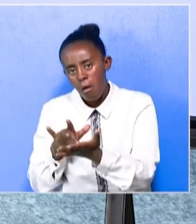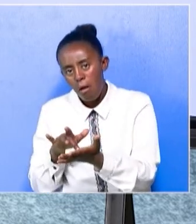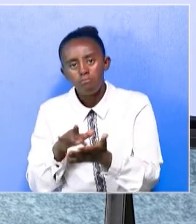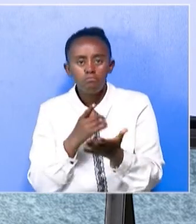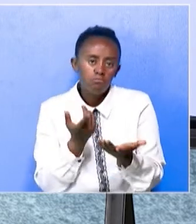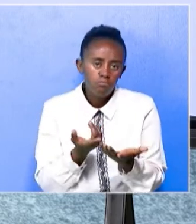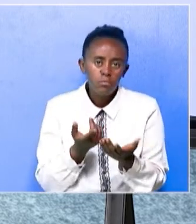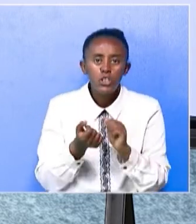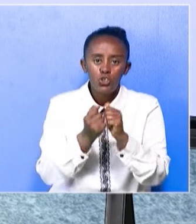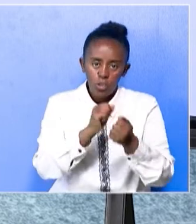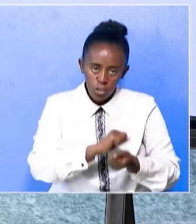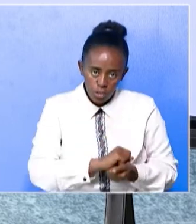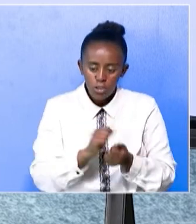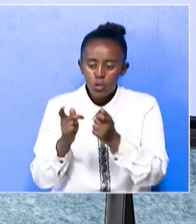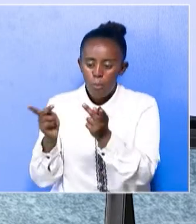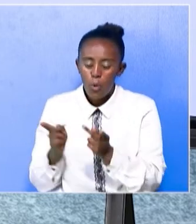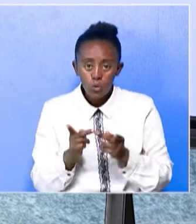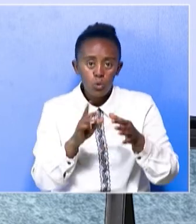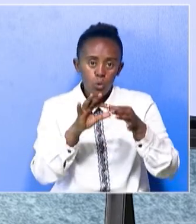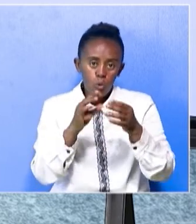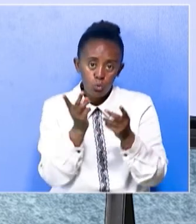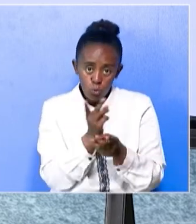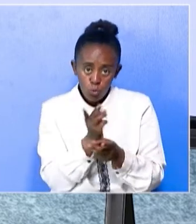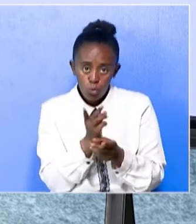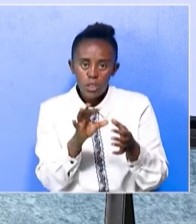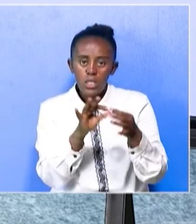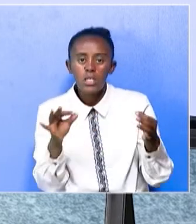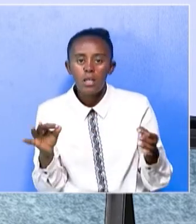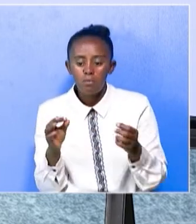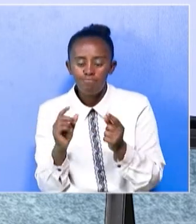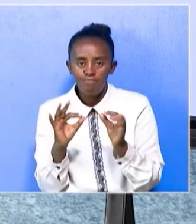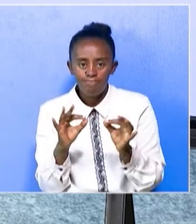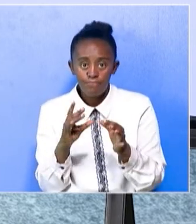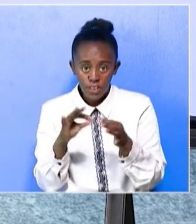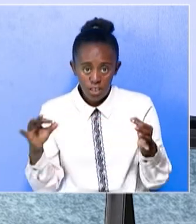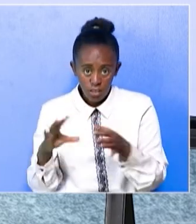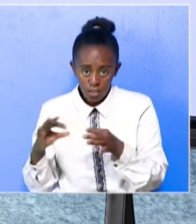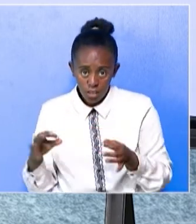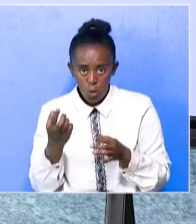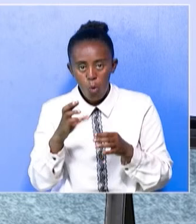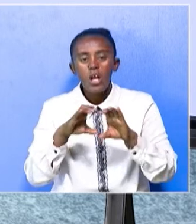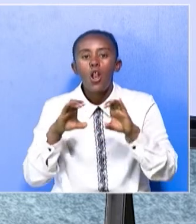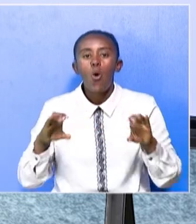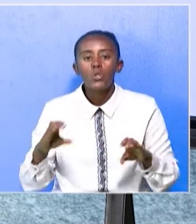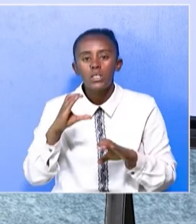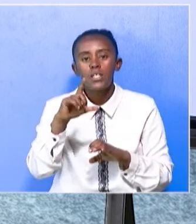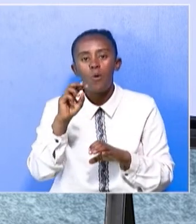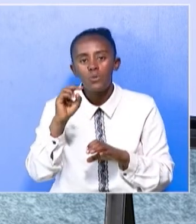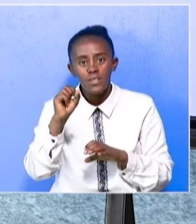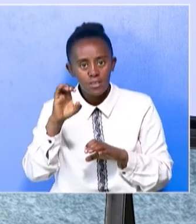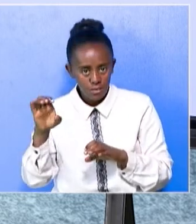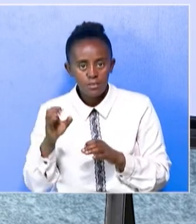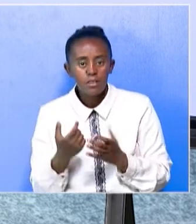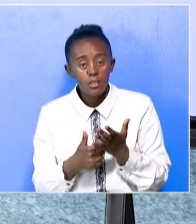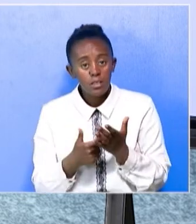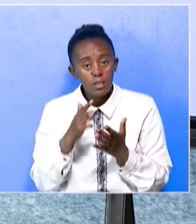too by changing the position of the two sentences or the two clauses. So this is